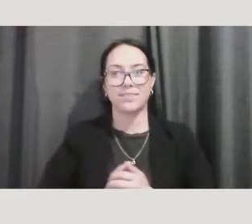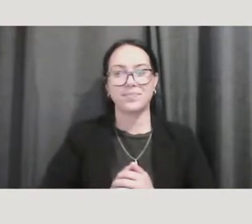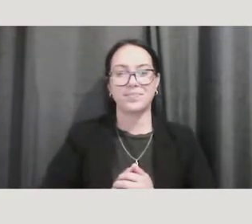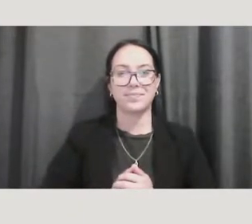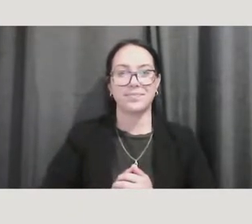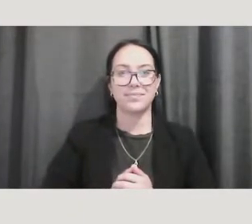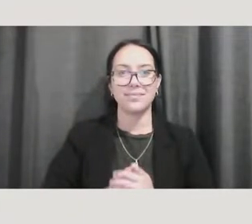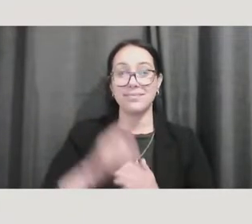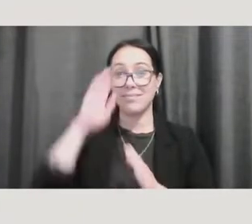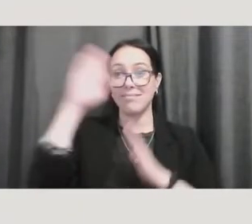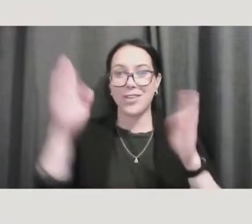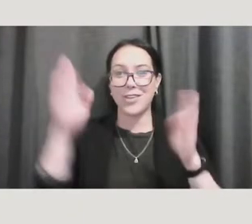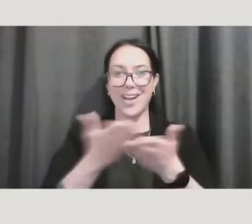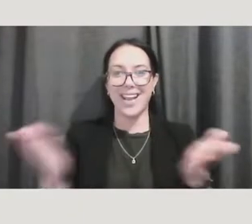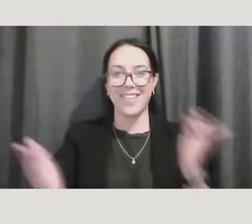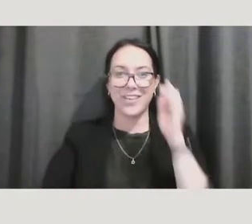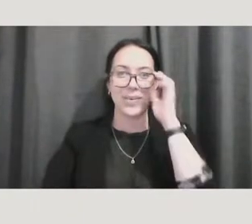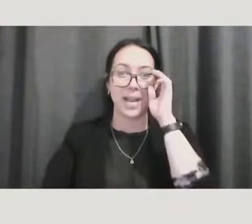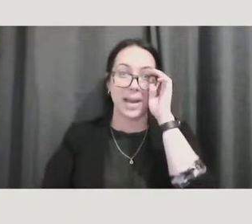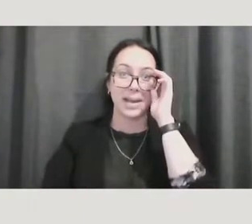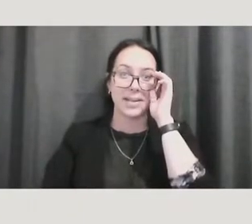Arana everyone